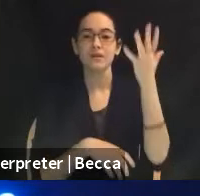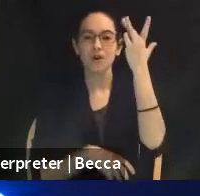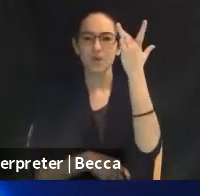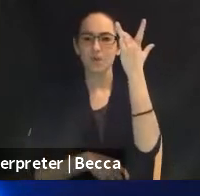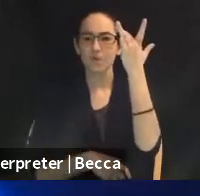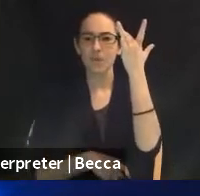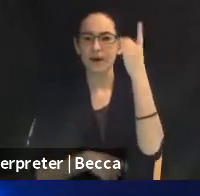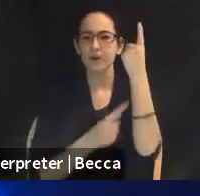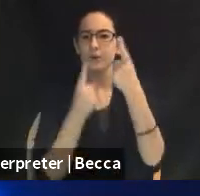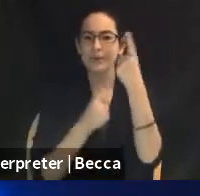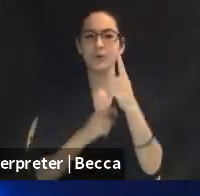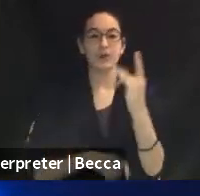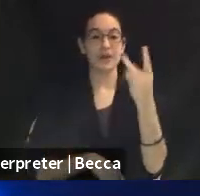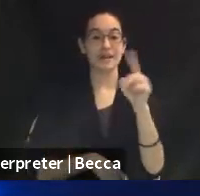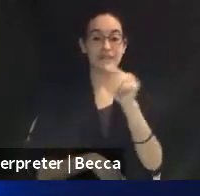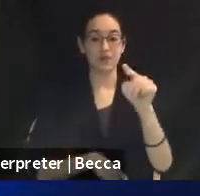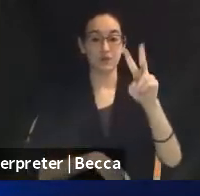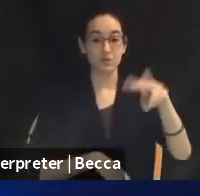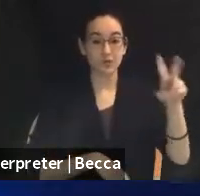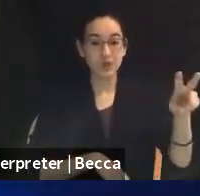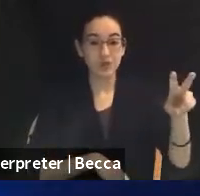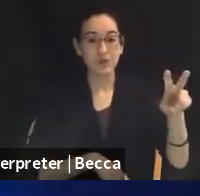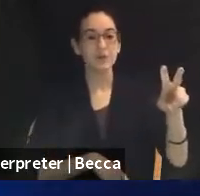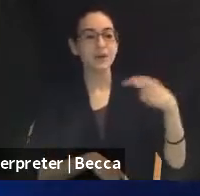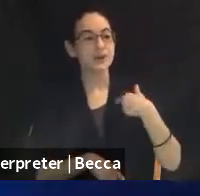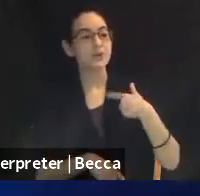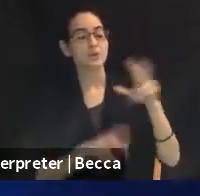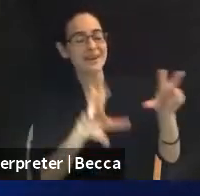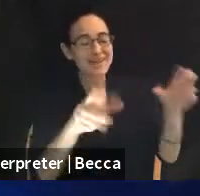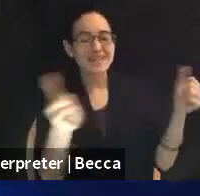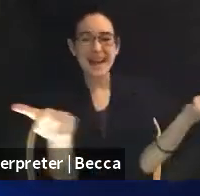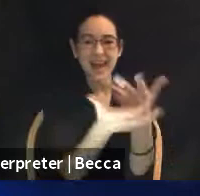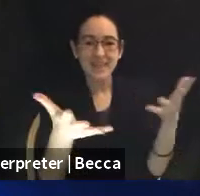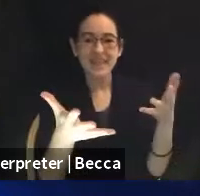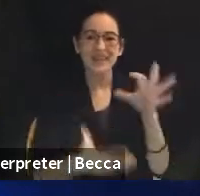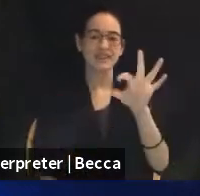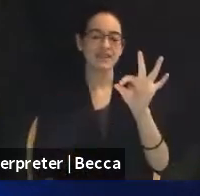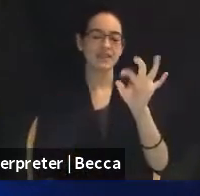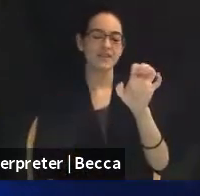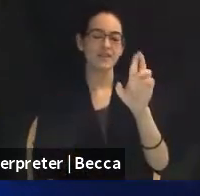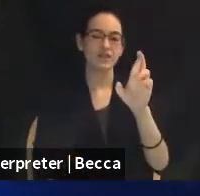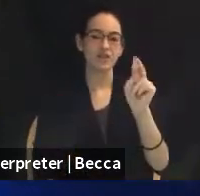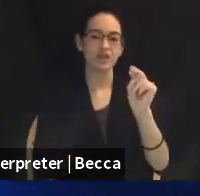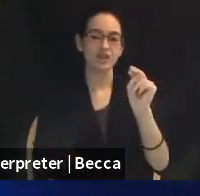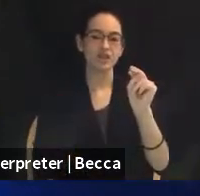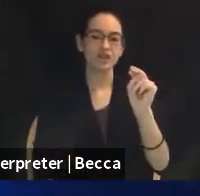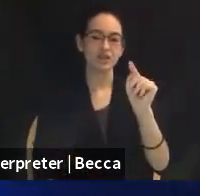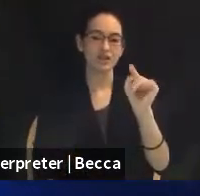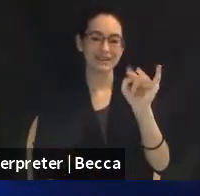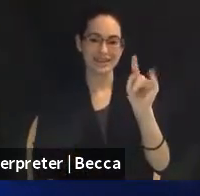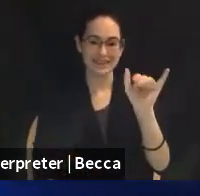22, for many of you, you gave everything to that fraternity? Just to be in the fraternity? No, because there's this desire in you for